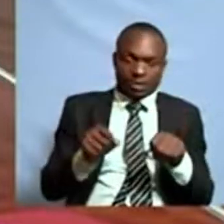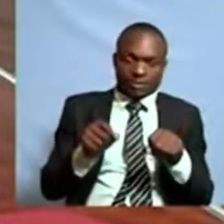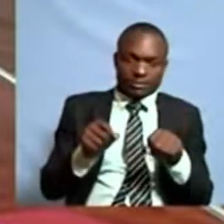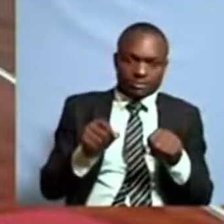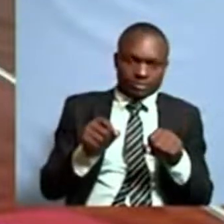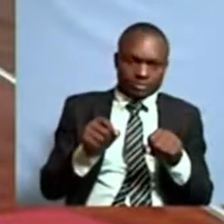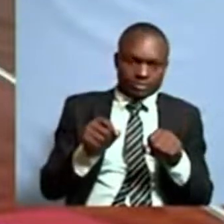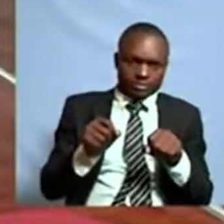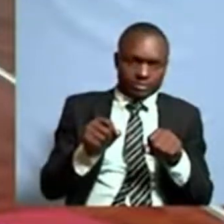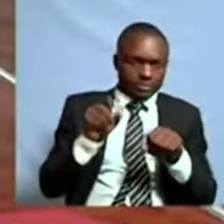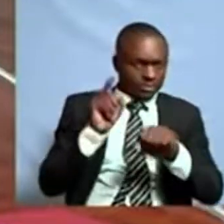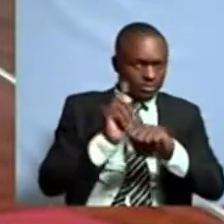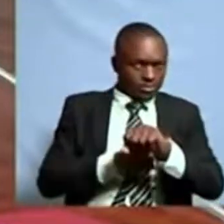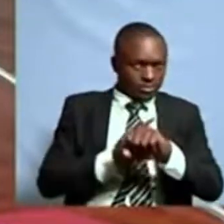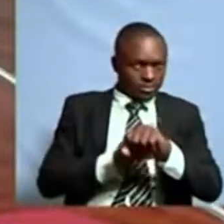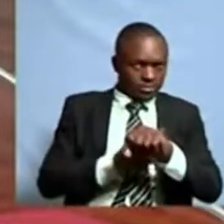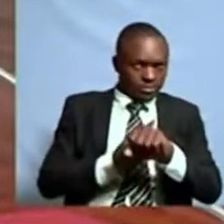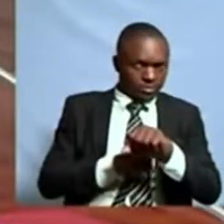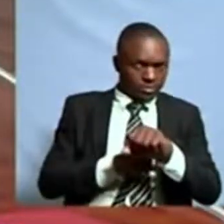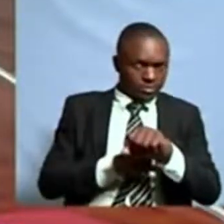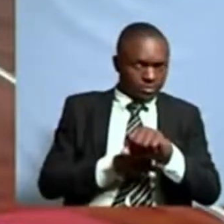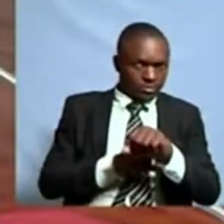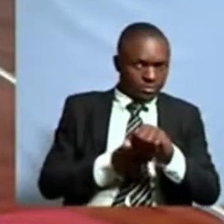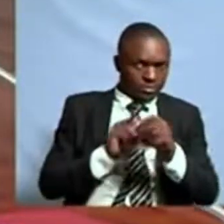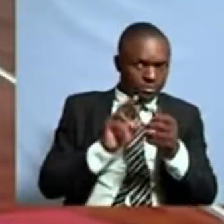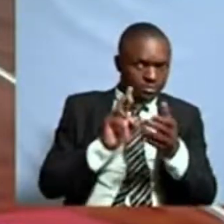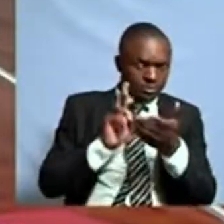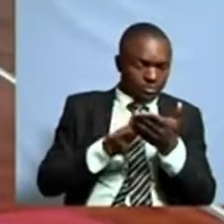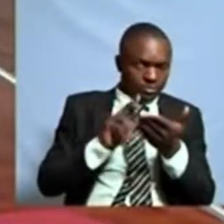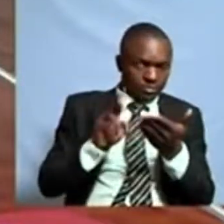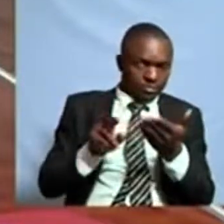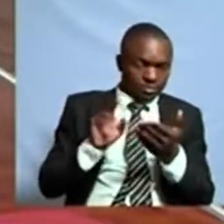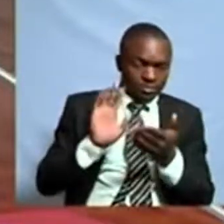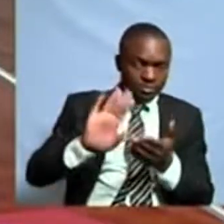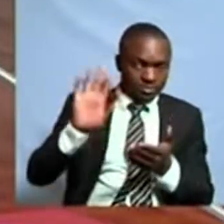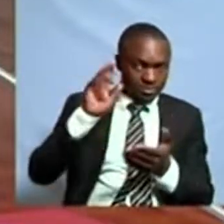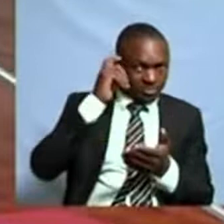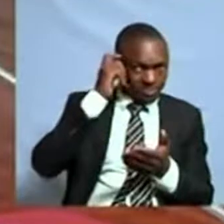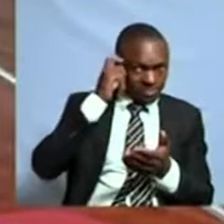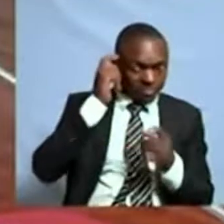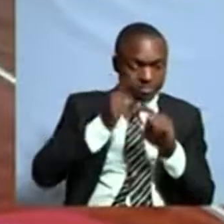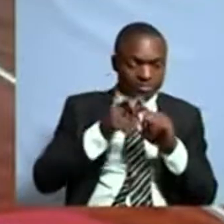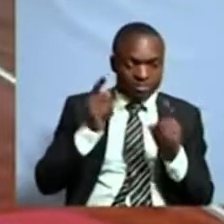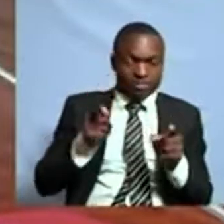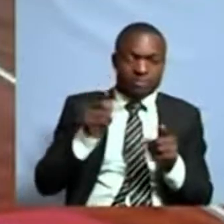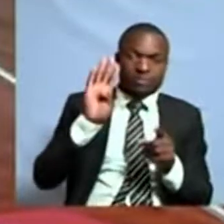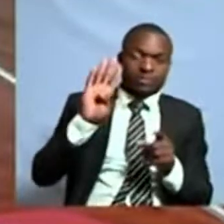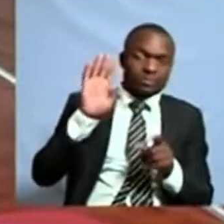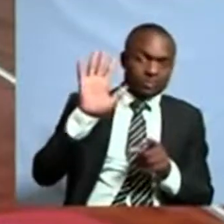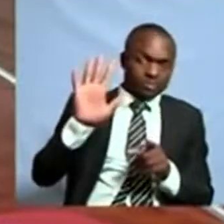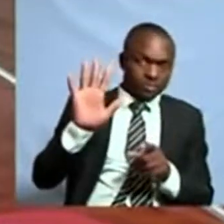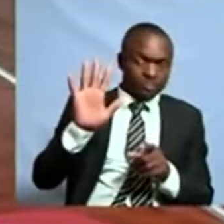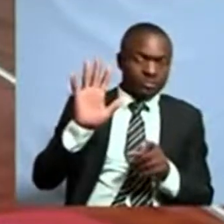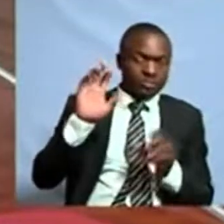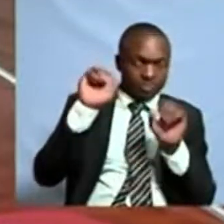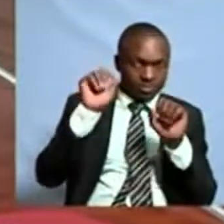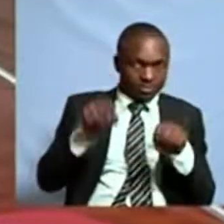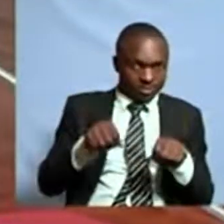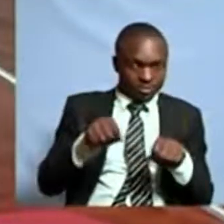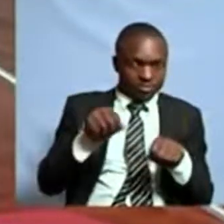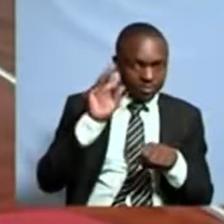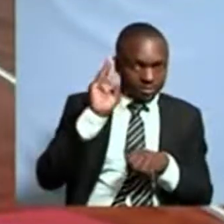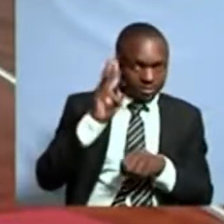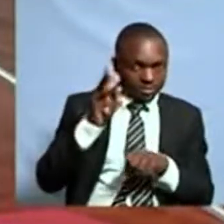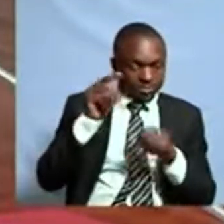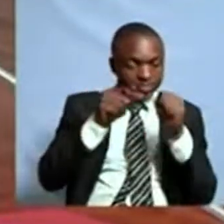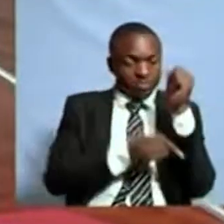at the time of your retirement. So that was our thinking. At age 45, you'll be actually going